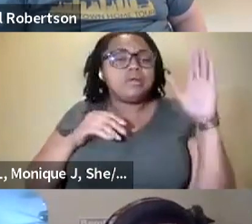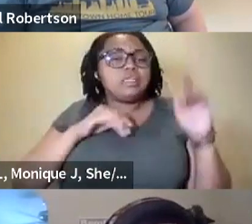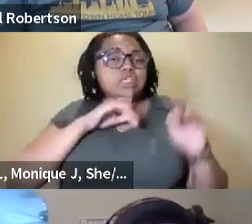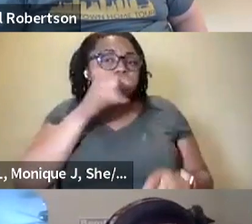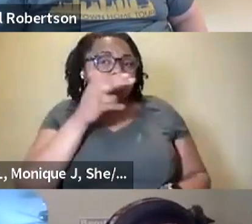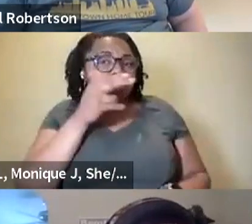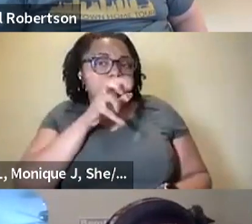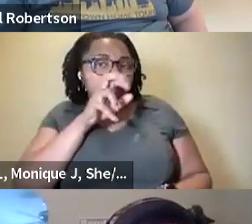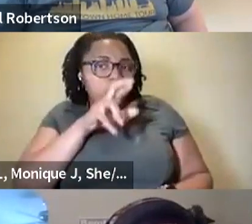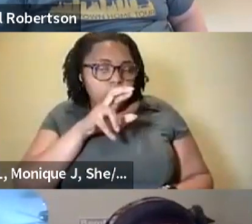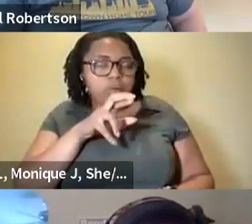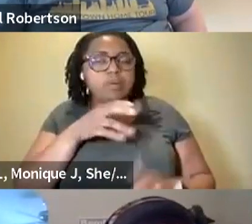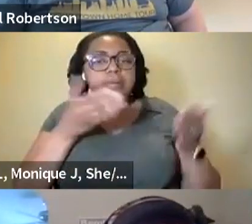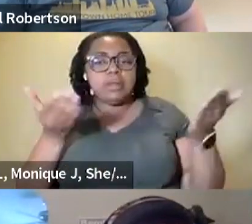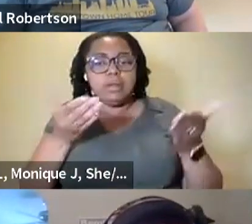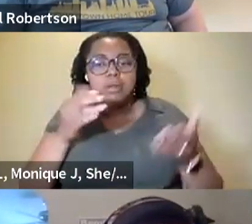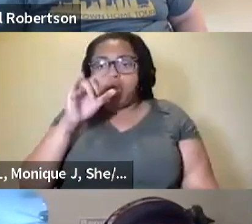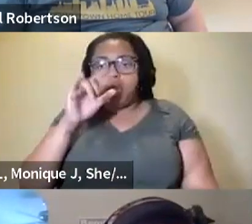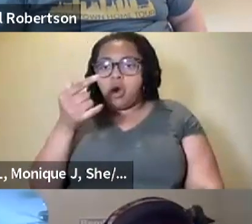Black?